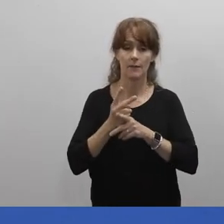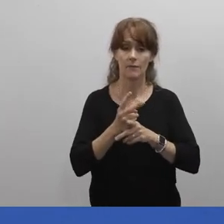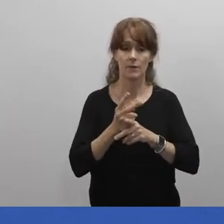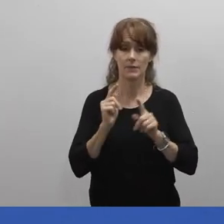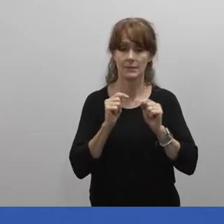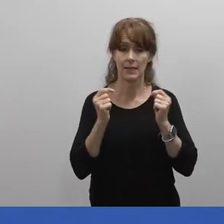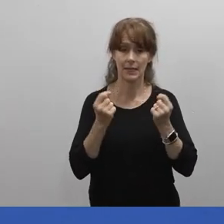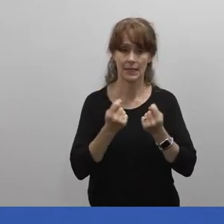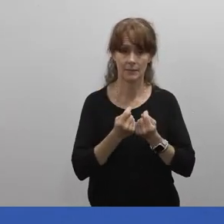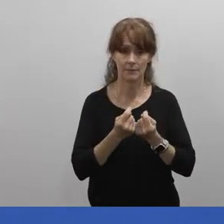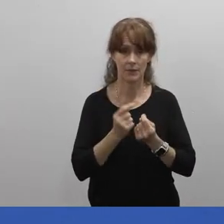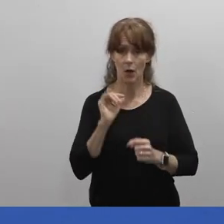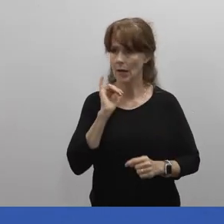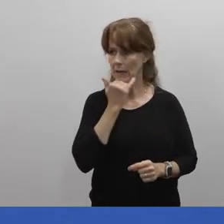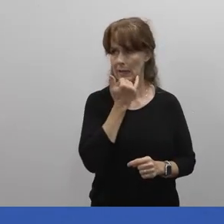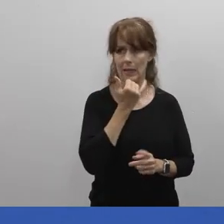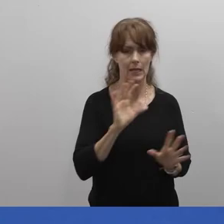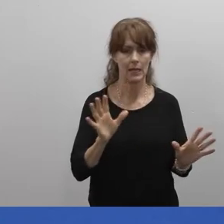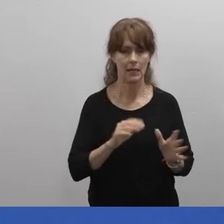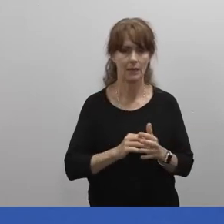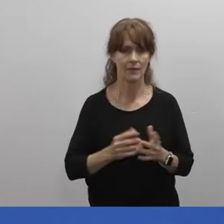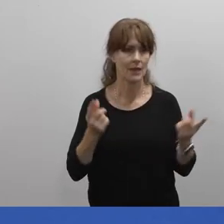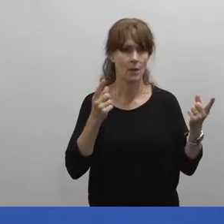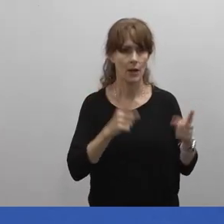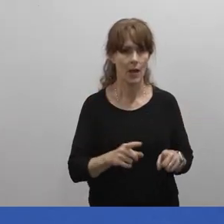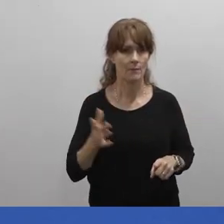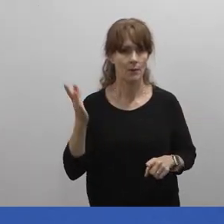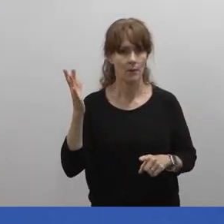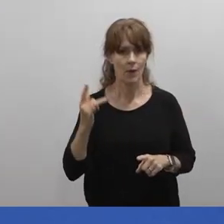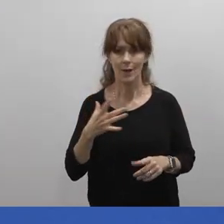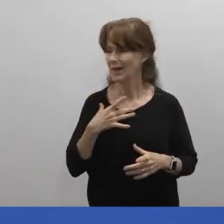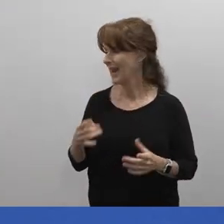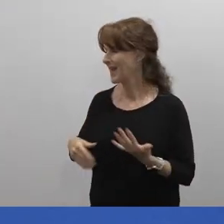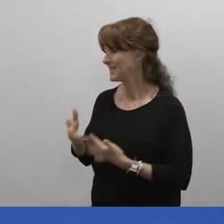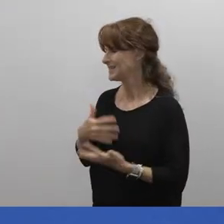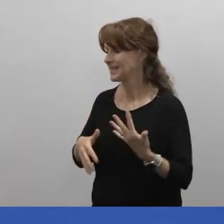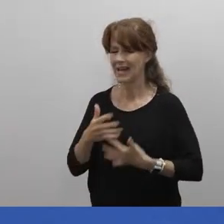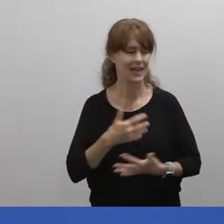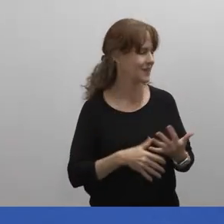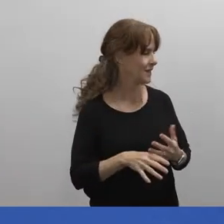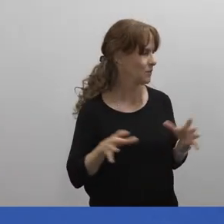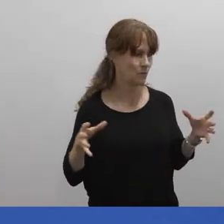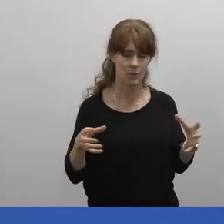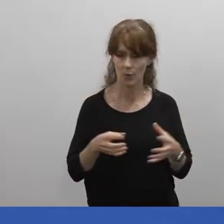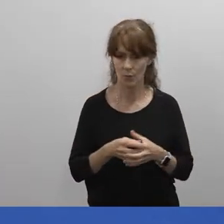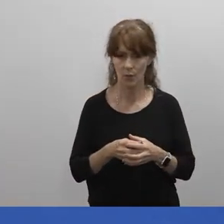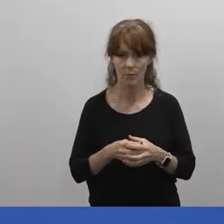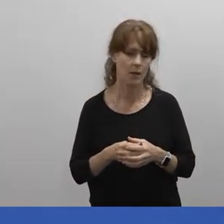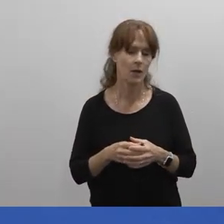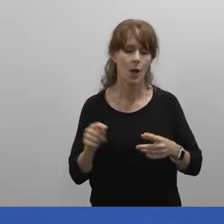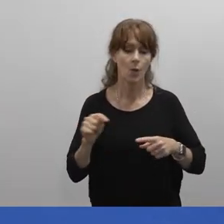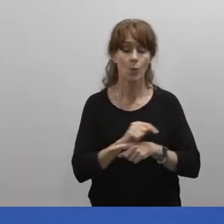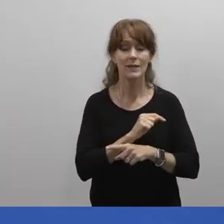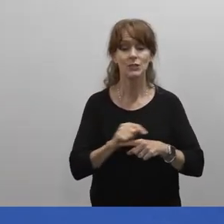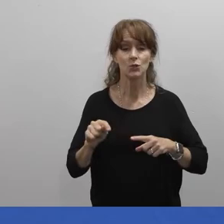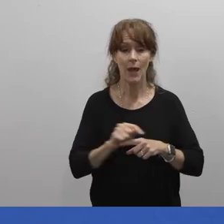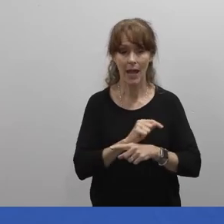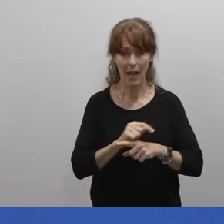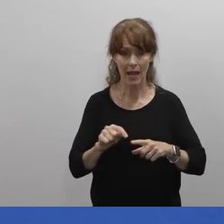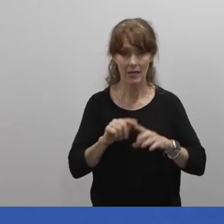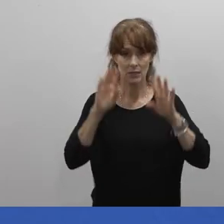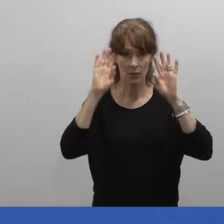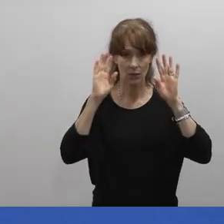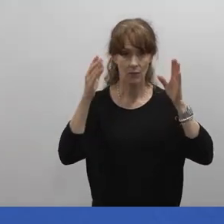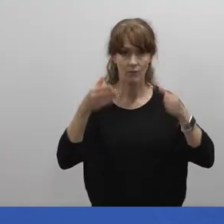not accidental. They don't happen just because we like each other and we get into a room, but because we train ourselves to